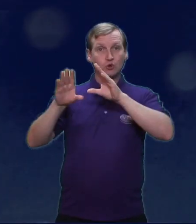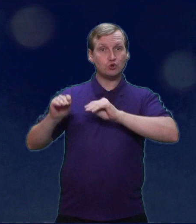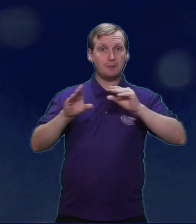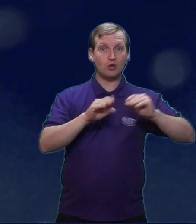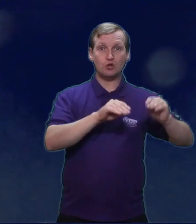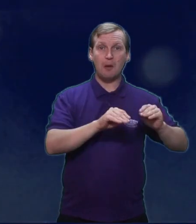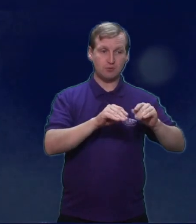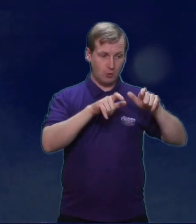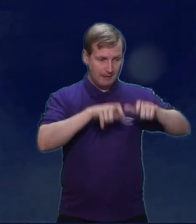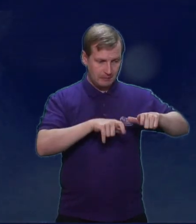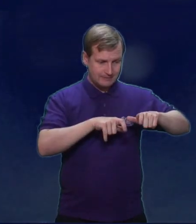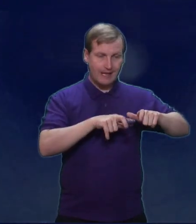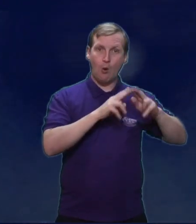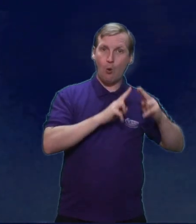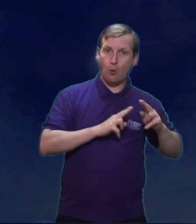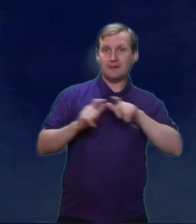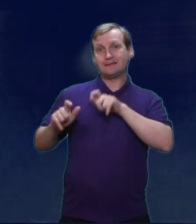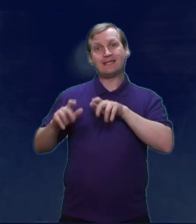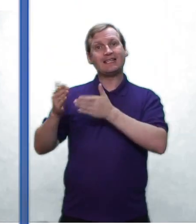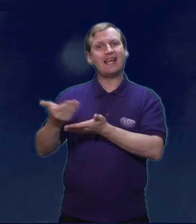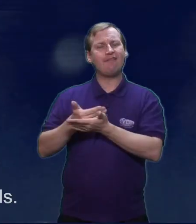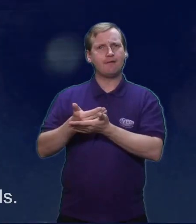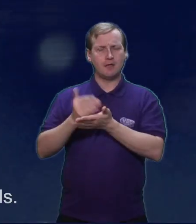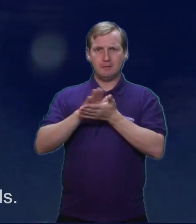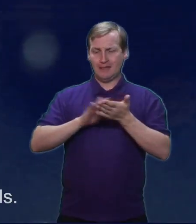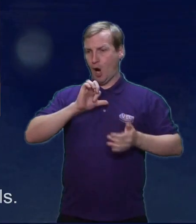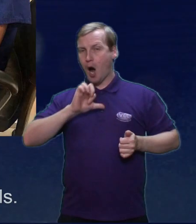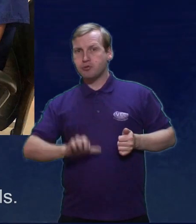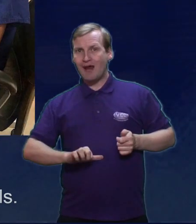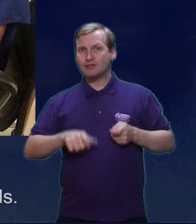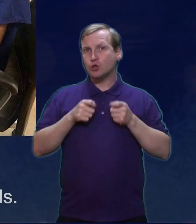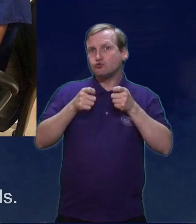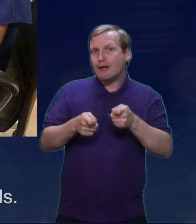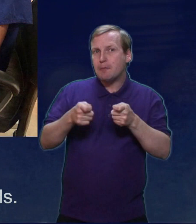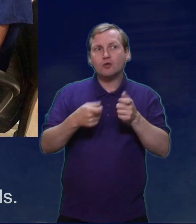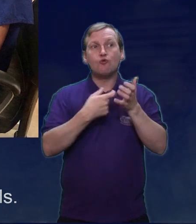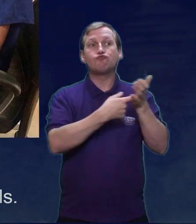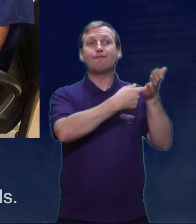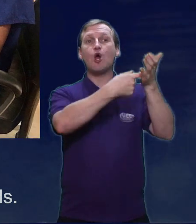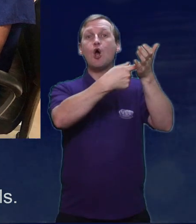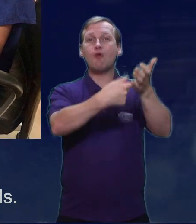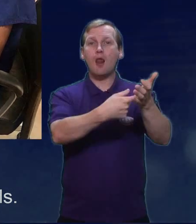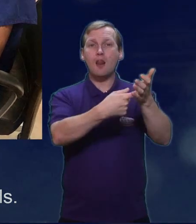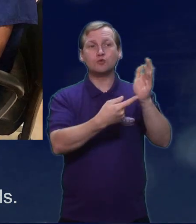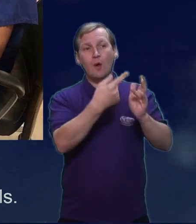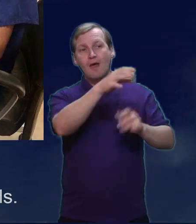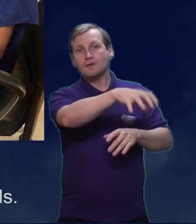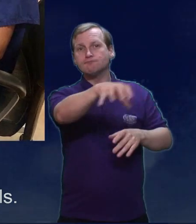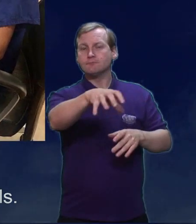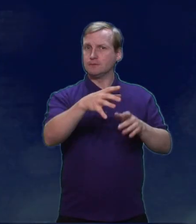services so people could stay at home and stay safe, but this delayed operations, treatments and